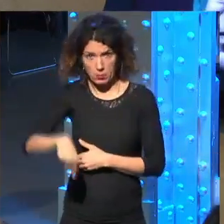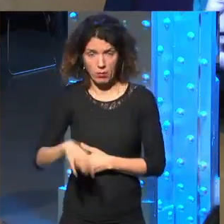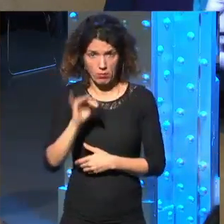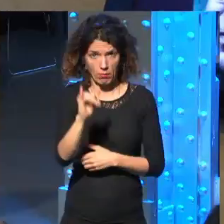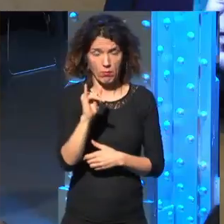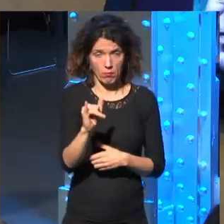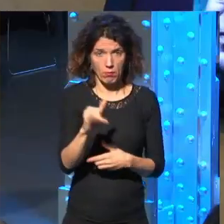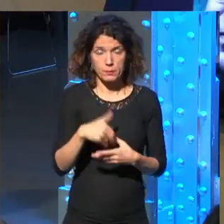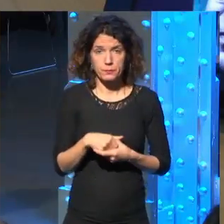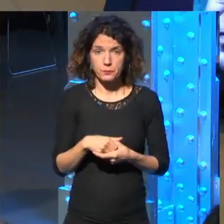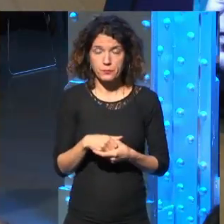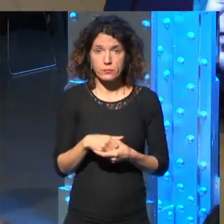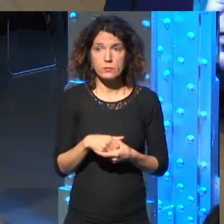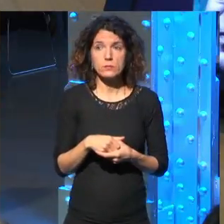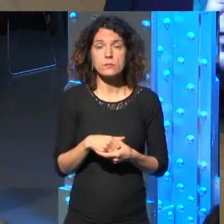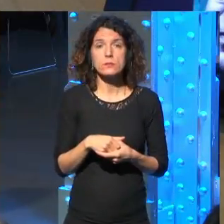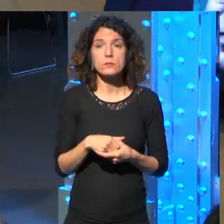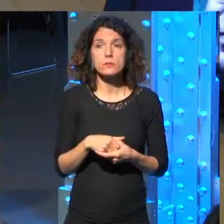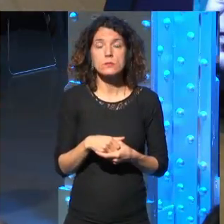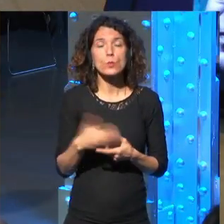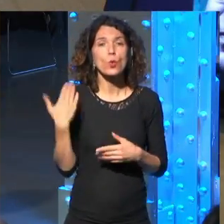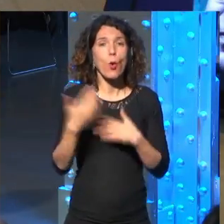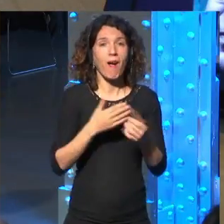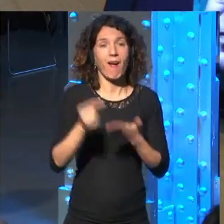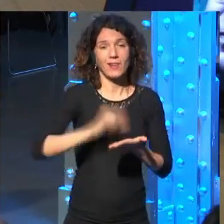When you wrote those